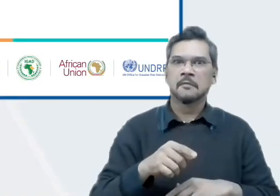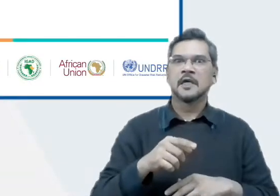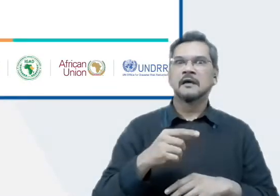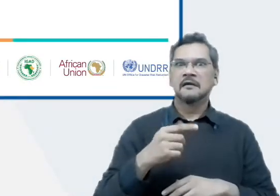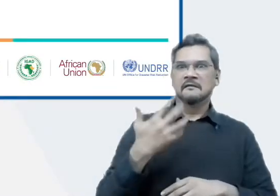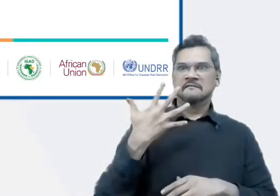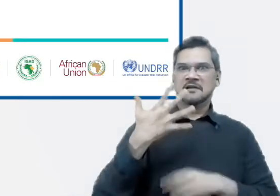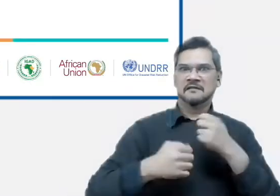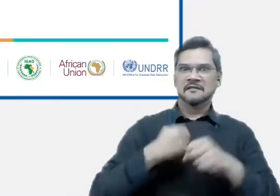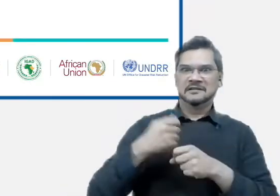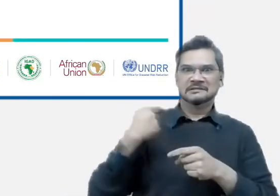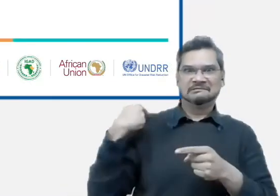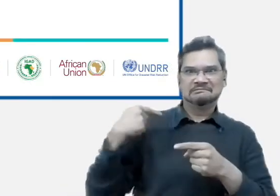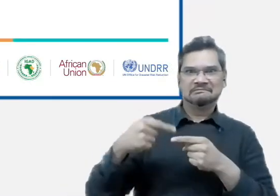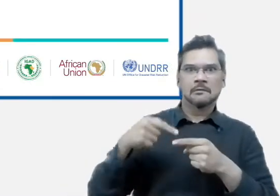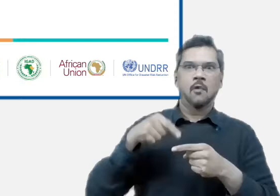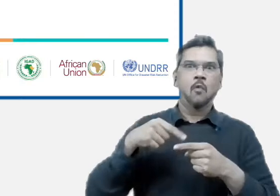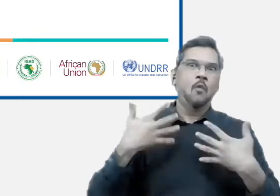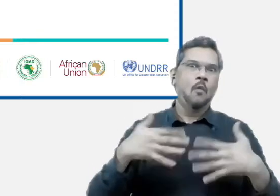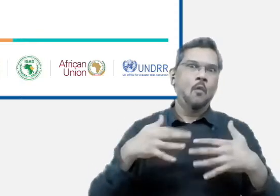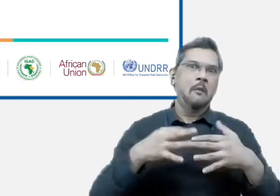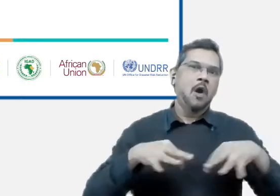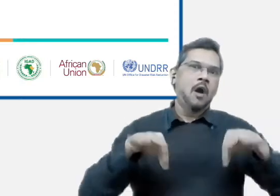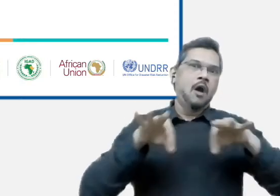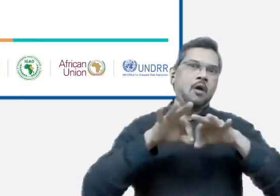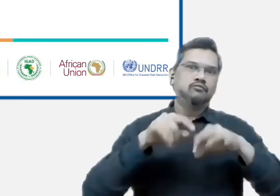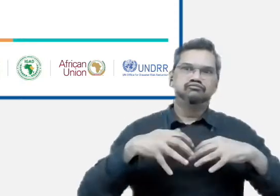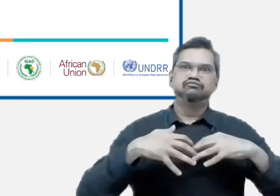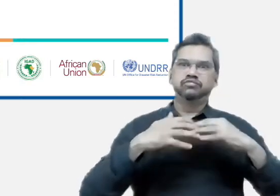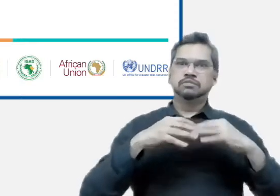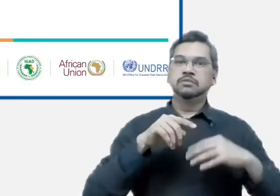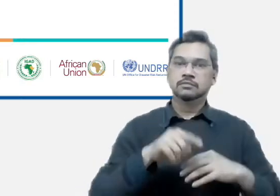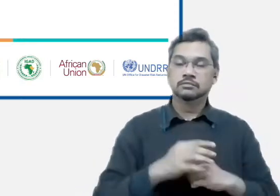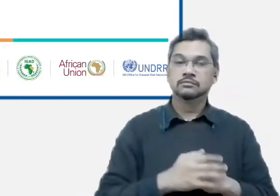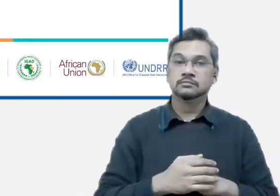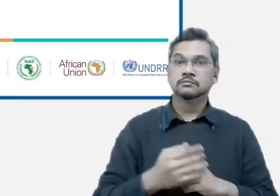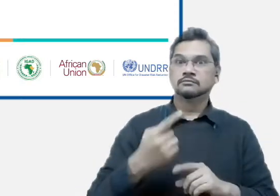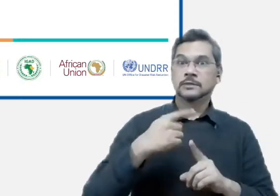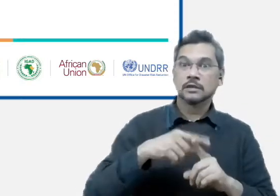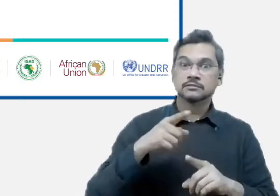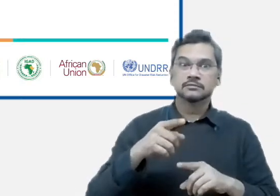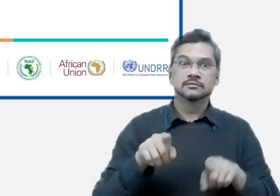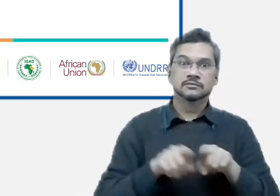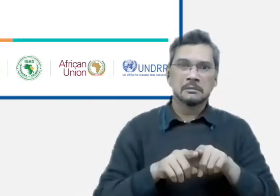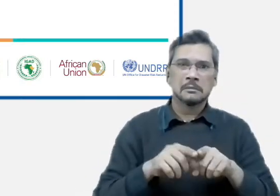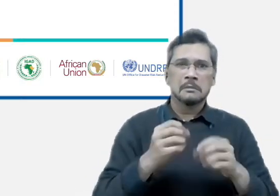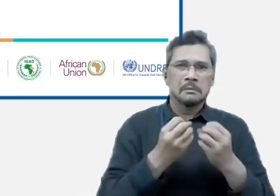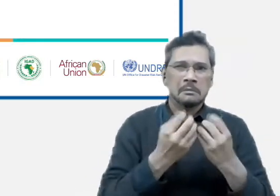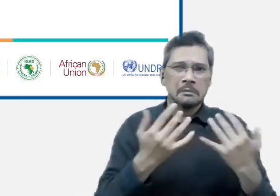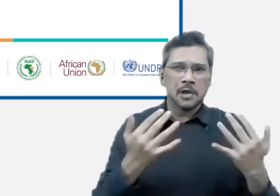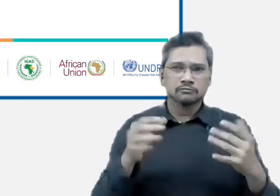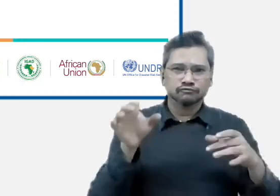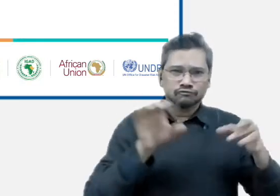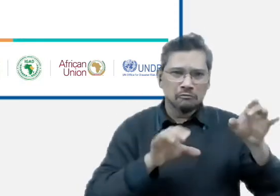Africa Science and Technology Advisory Group. This is comprised of 15 scientists. And again, this is a very important